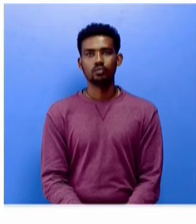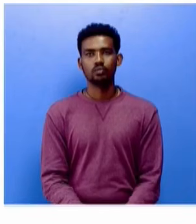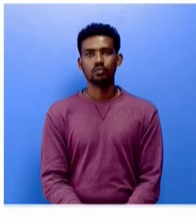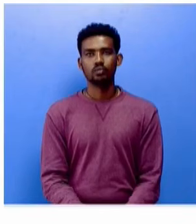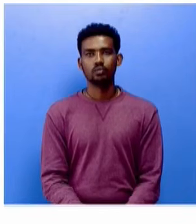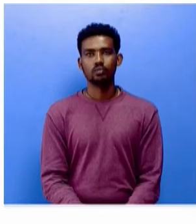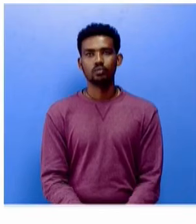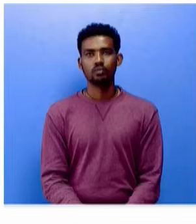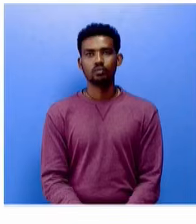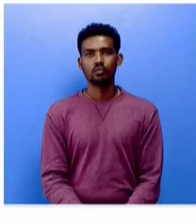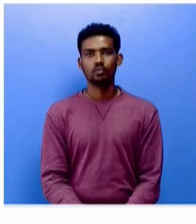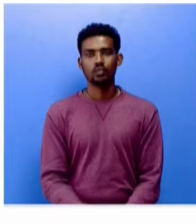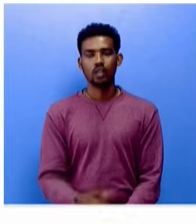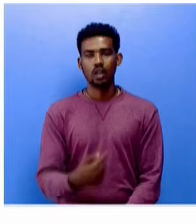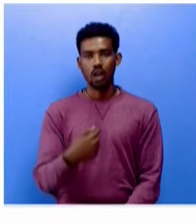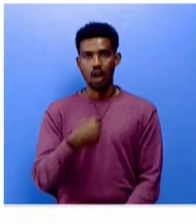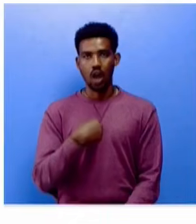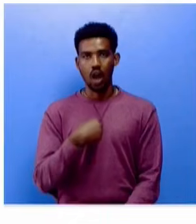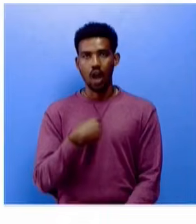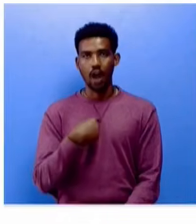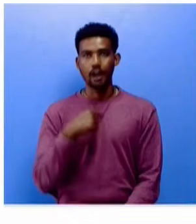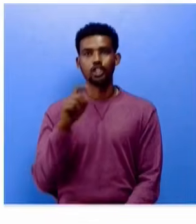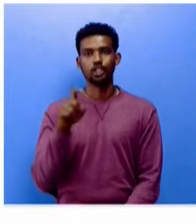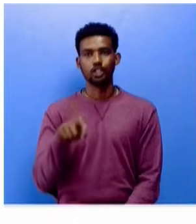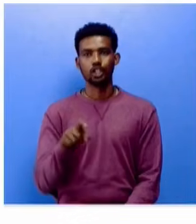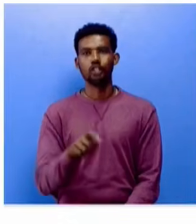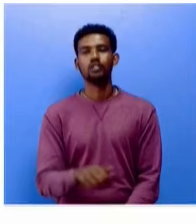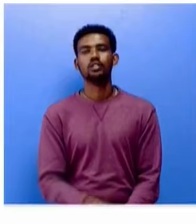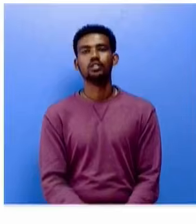Yes. I should